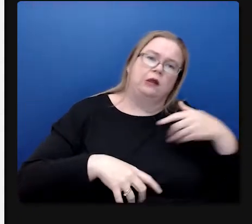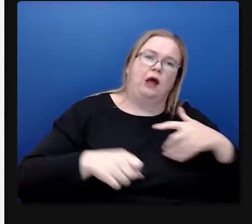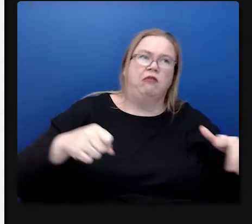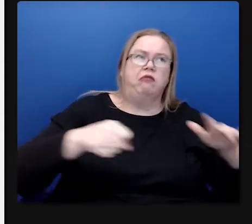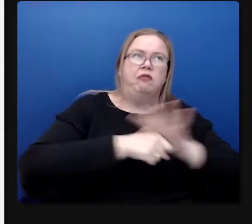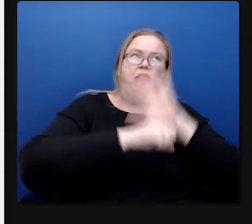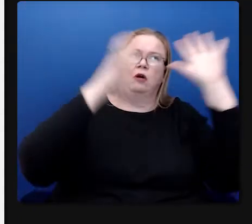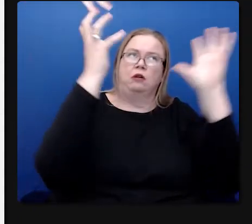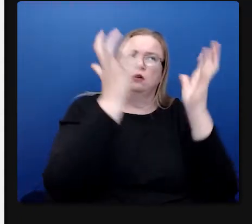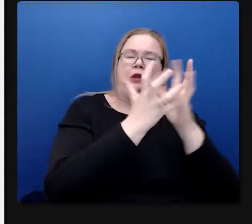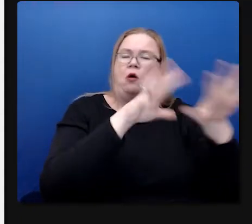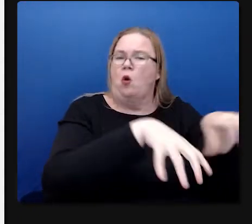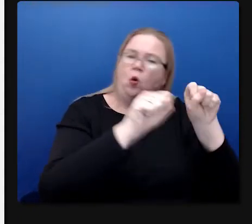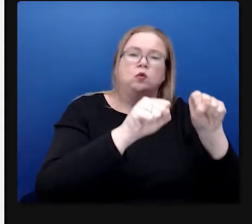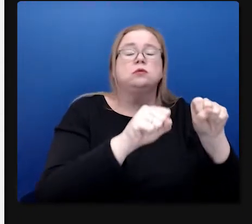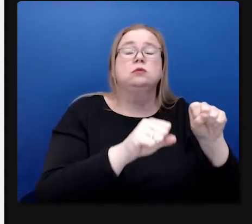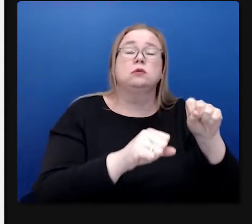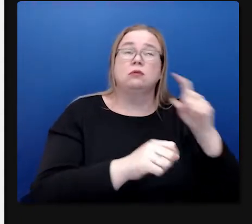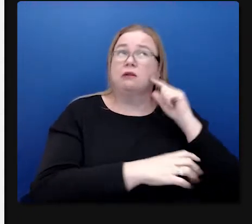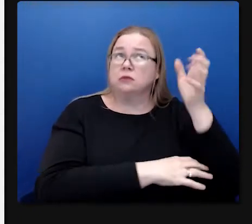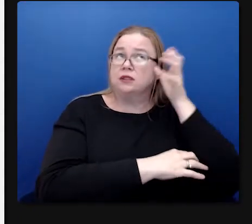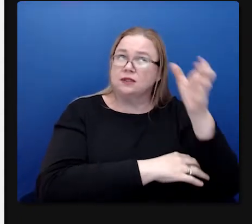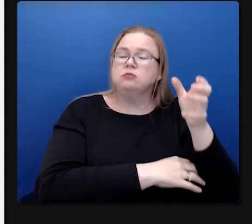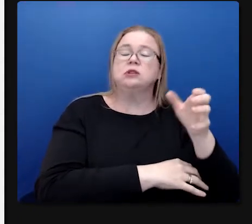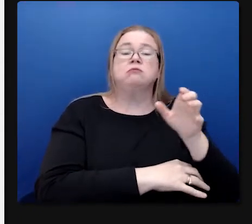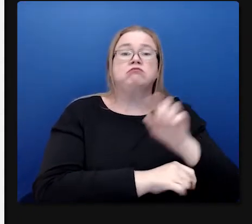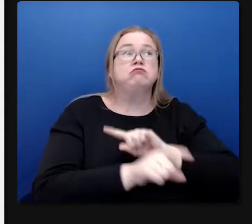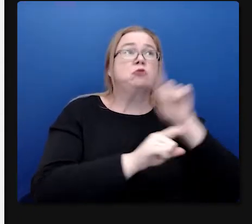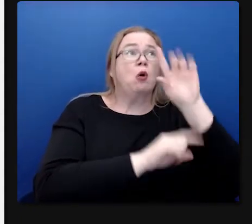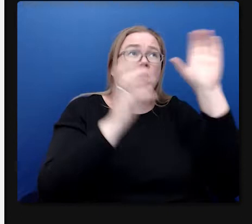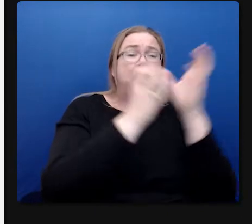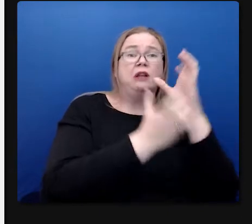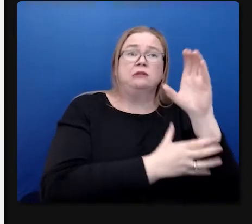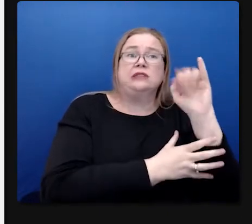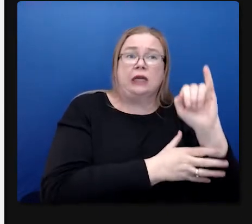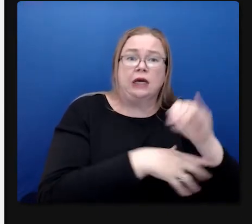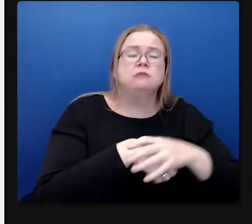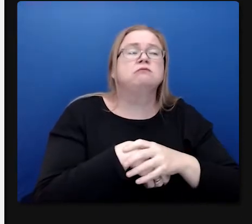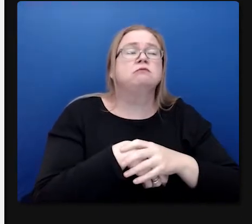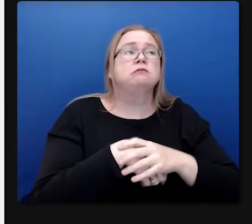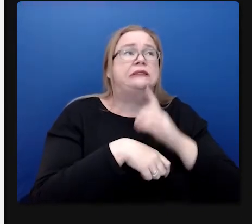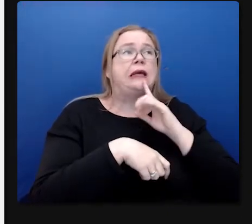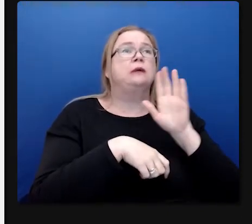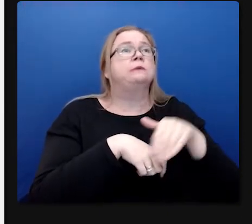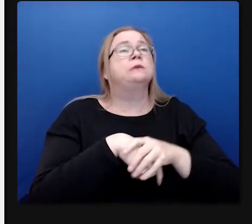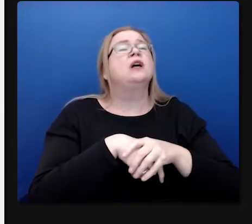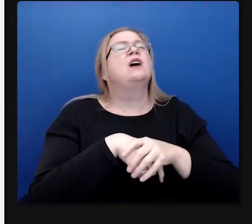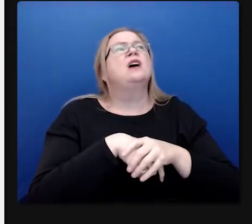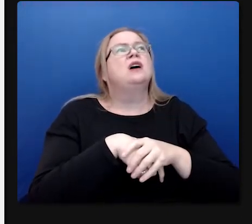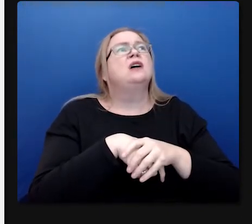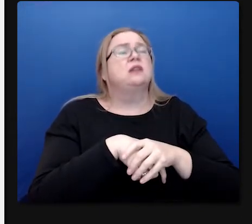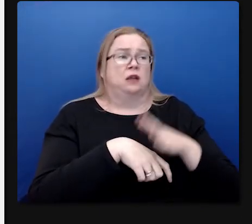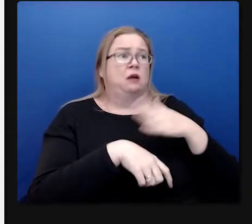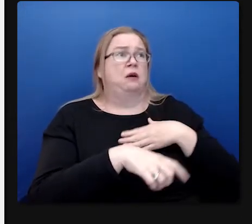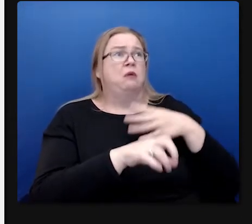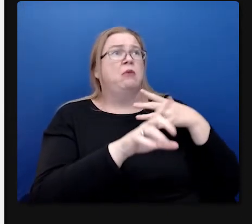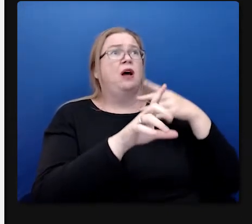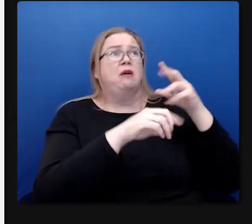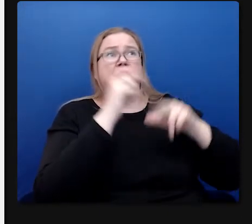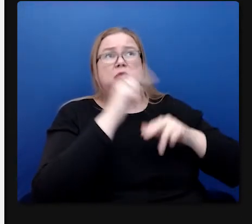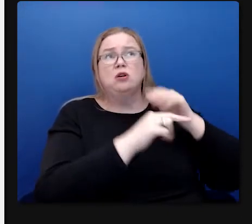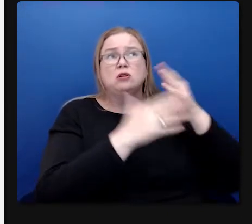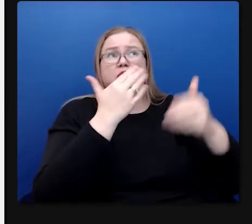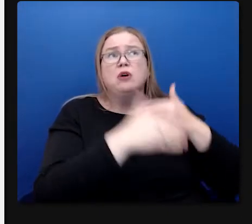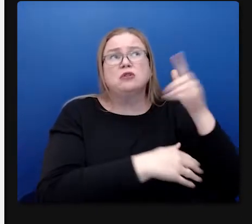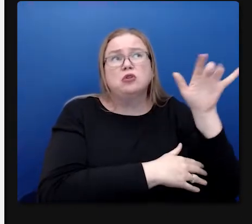have fully cloud-hosted solutions, where conceptually, you go to a cloud CI provider and you basically say, here's what my build process